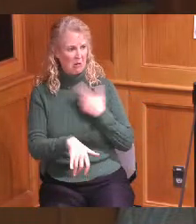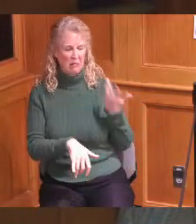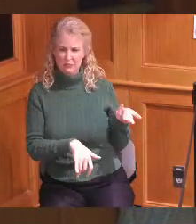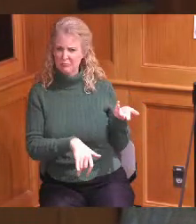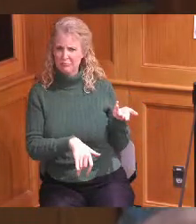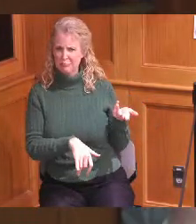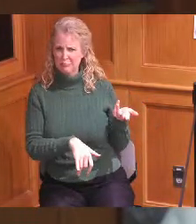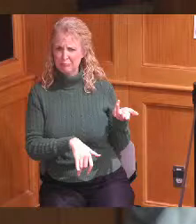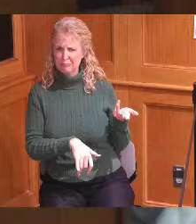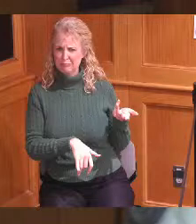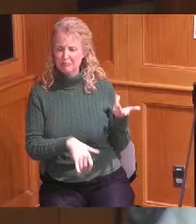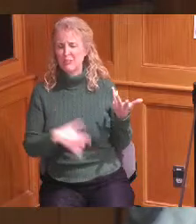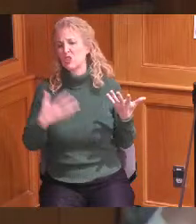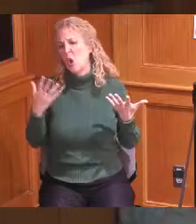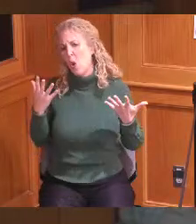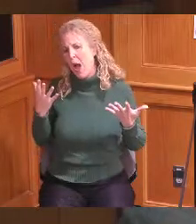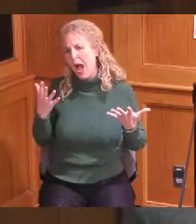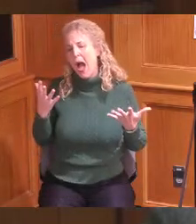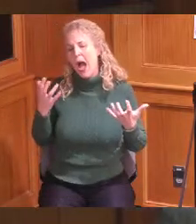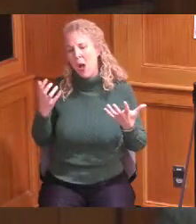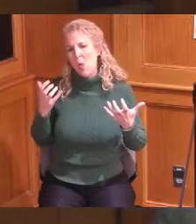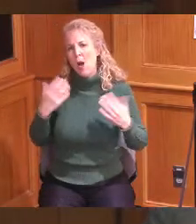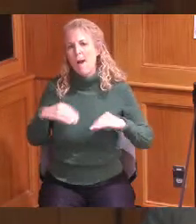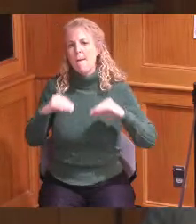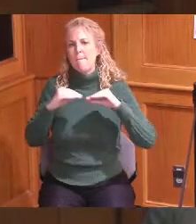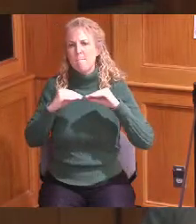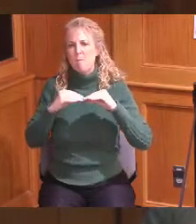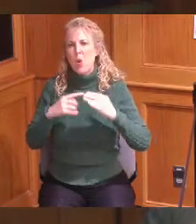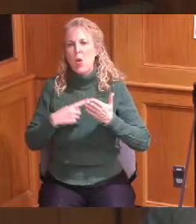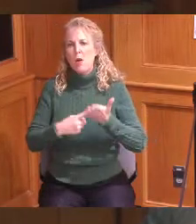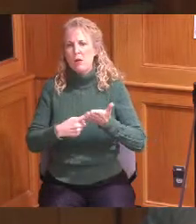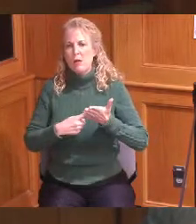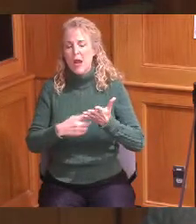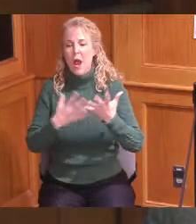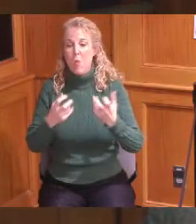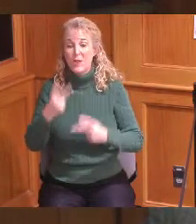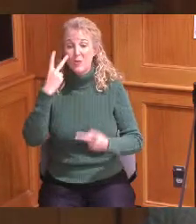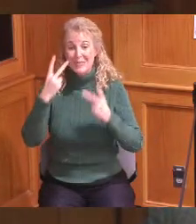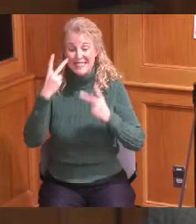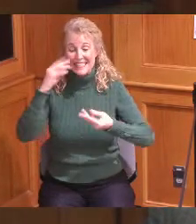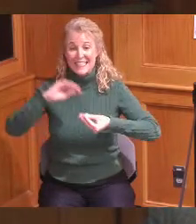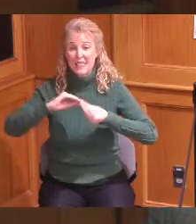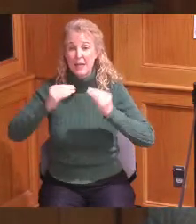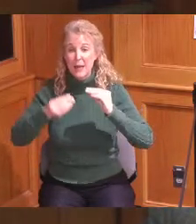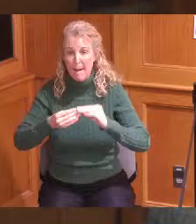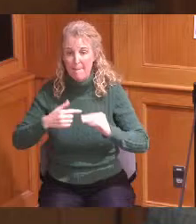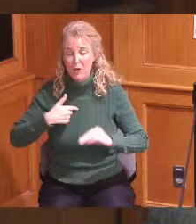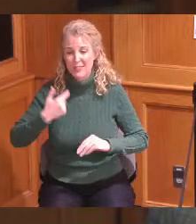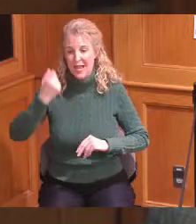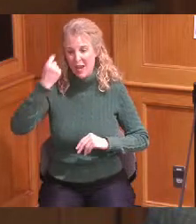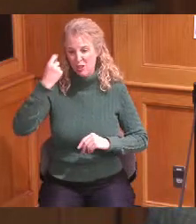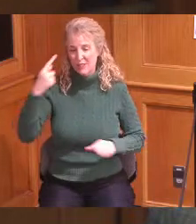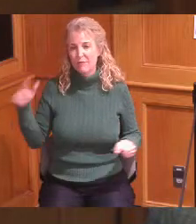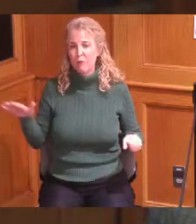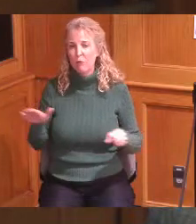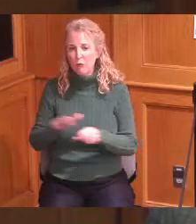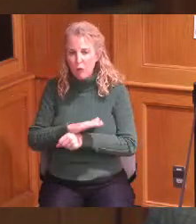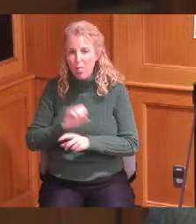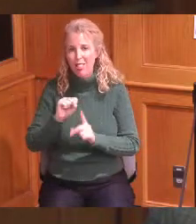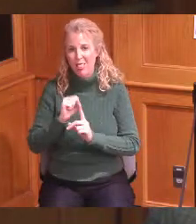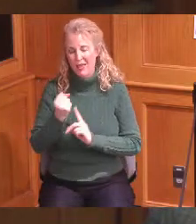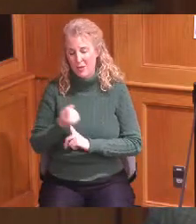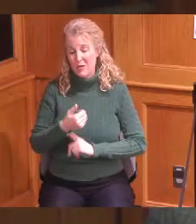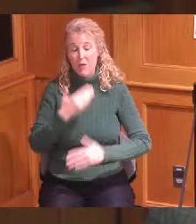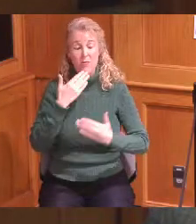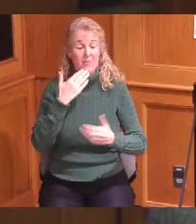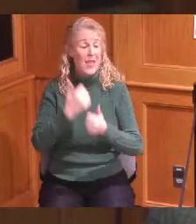million. So I'd like to get with you just to comb through the numbers so I got a better understanding. You know, and I want to